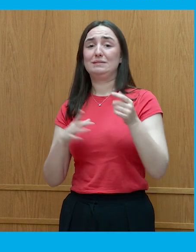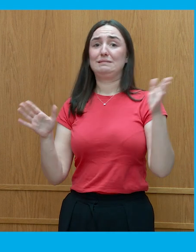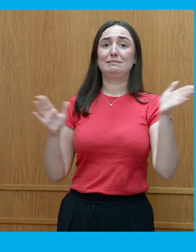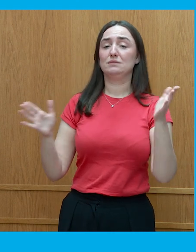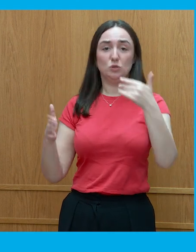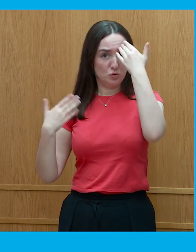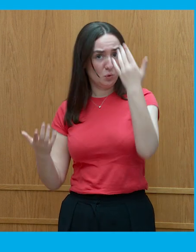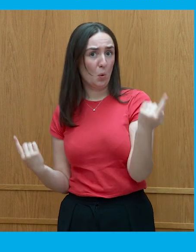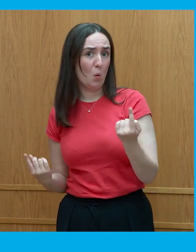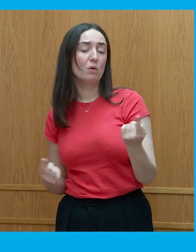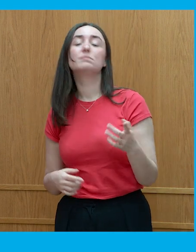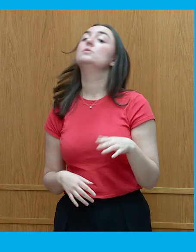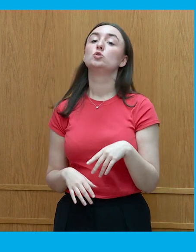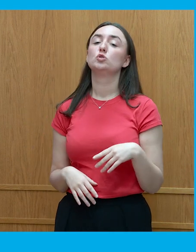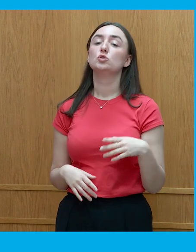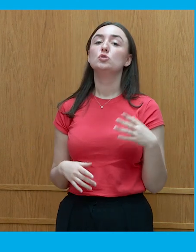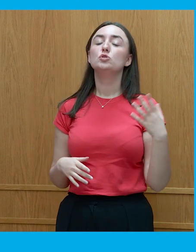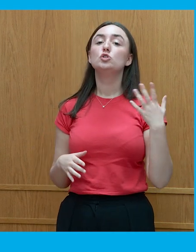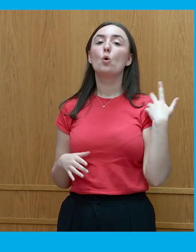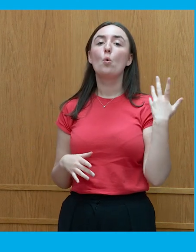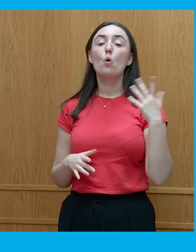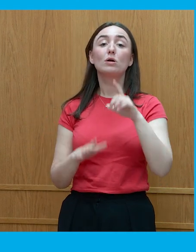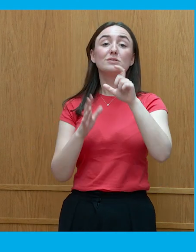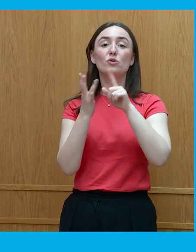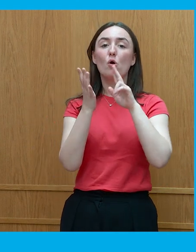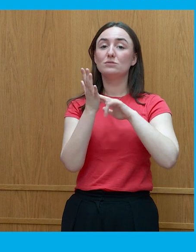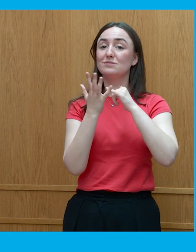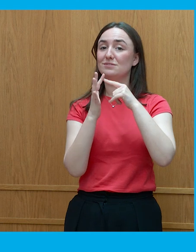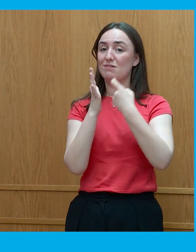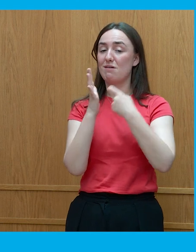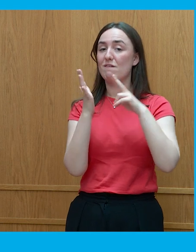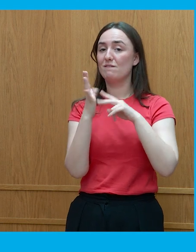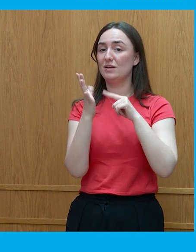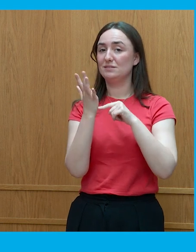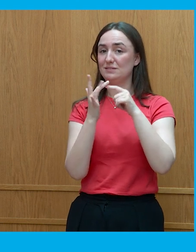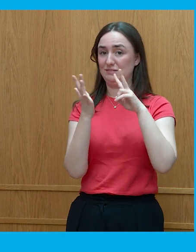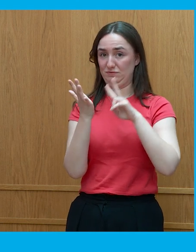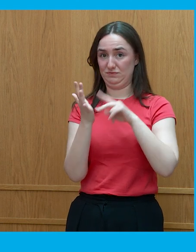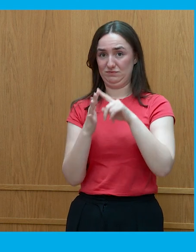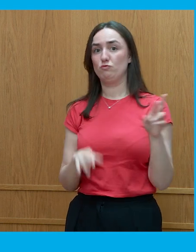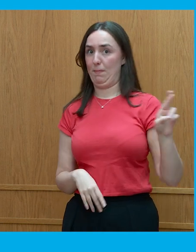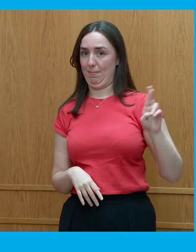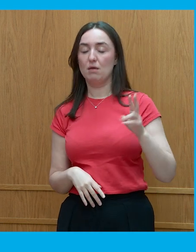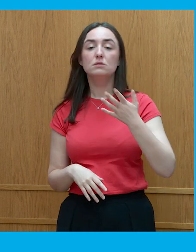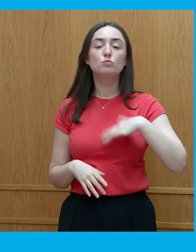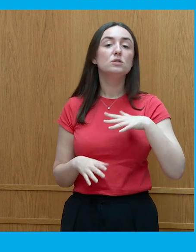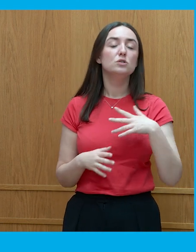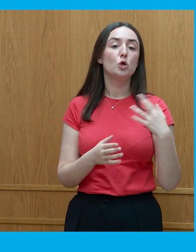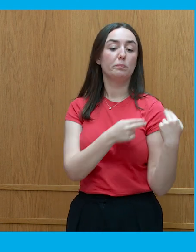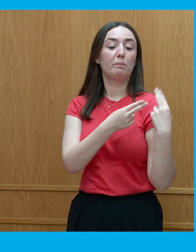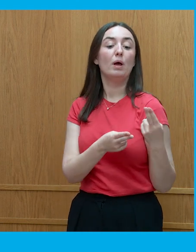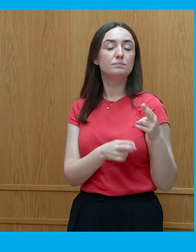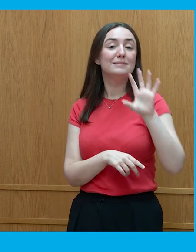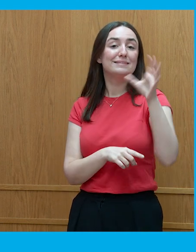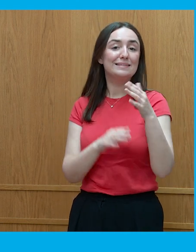conservatives have always said that they wanted abortion to be decided by the people at the state level. They felt that the Supreme Court ruling way